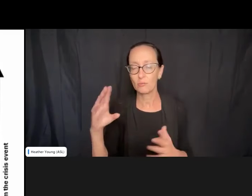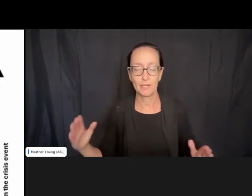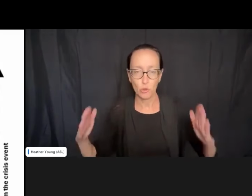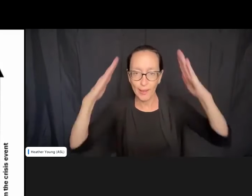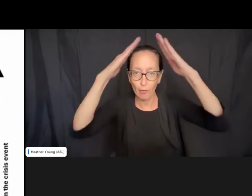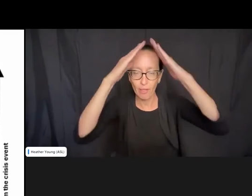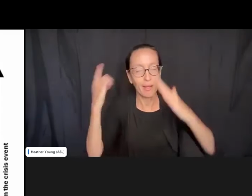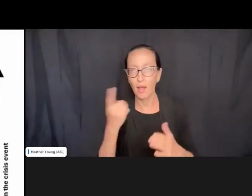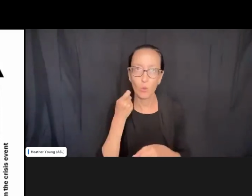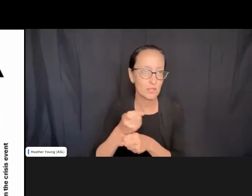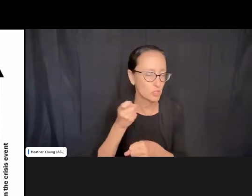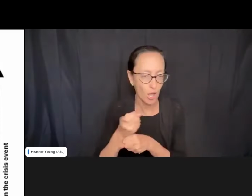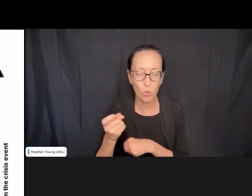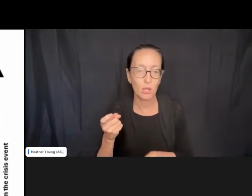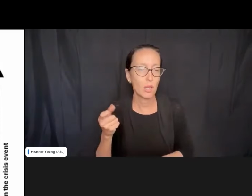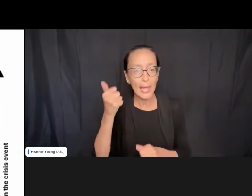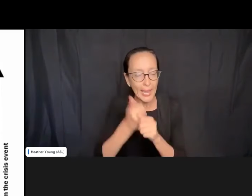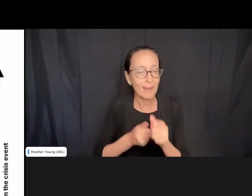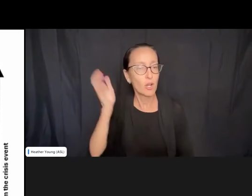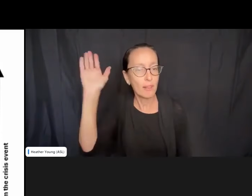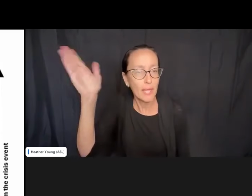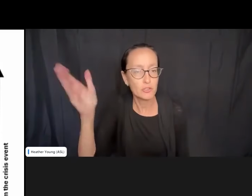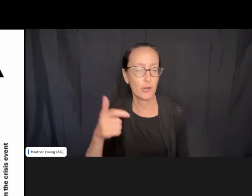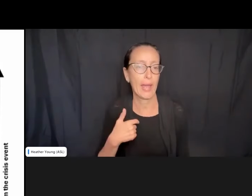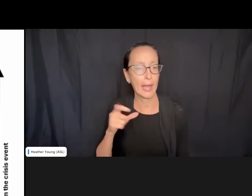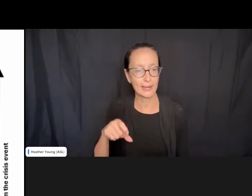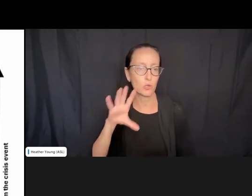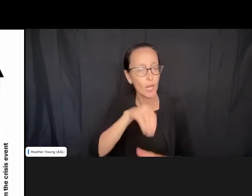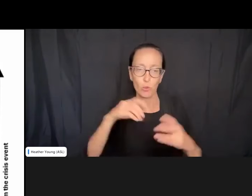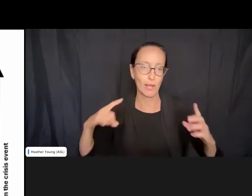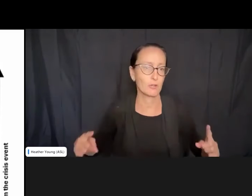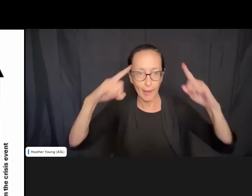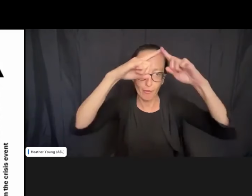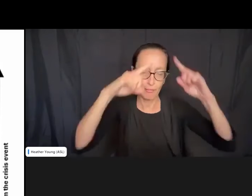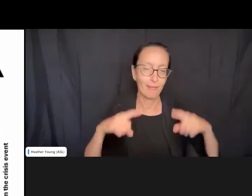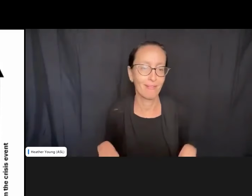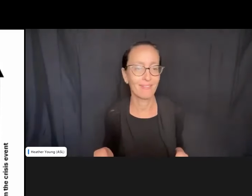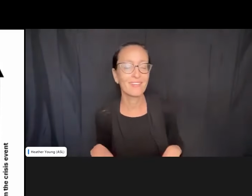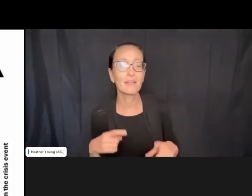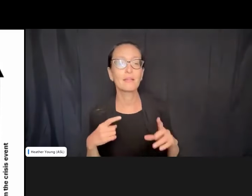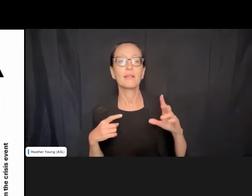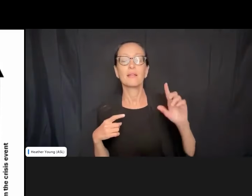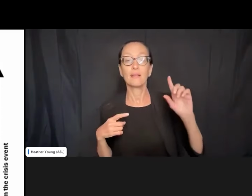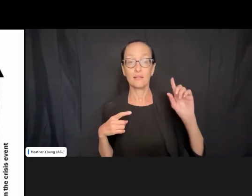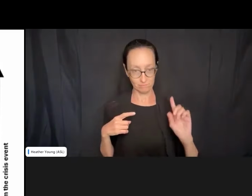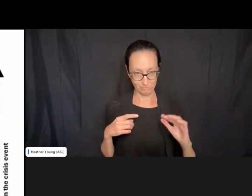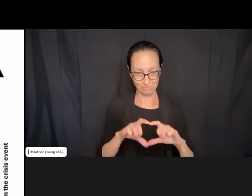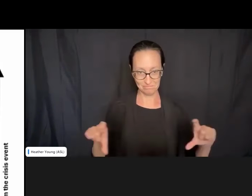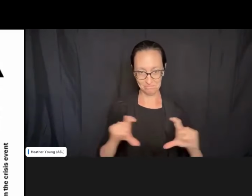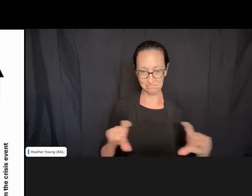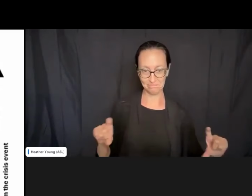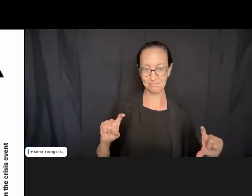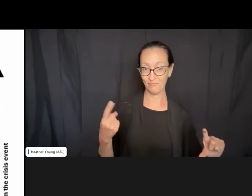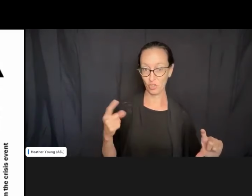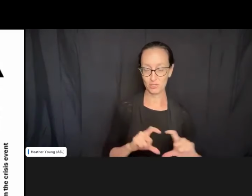that every training I do, we've got to have some sort of a triangle. So when we put this into tier 1 supports, and these are supports that could